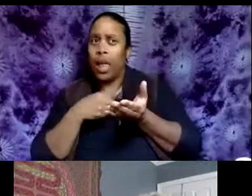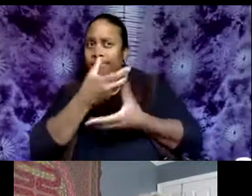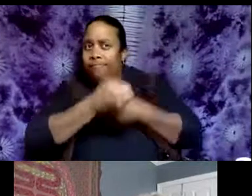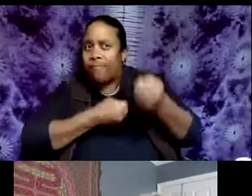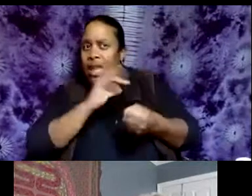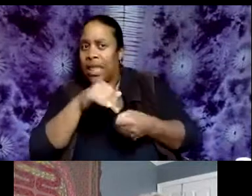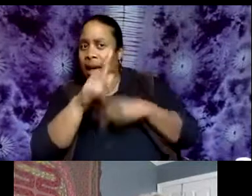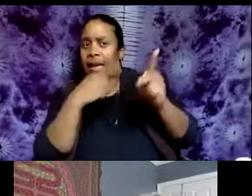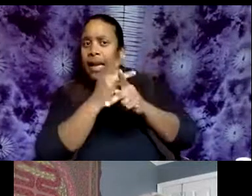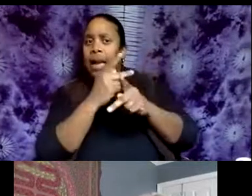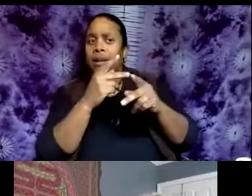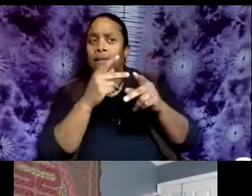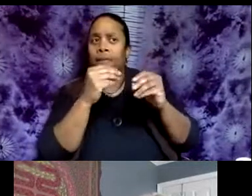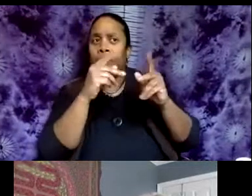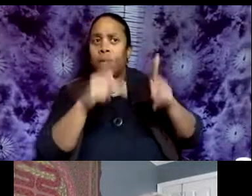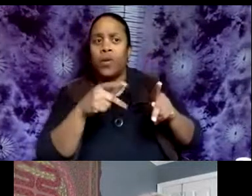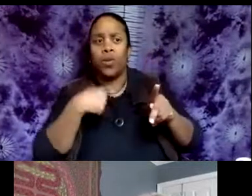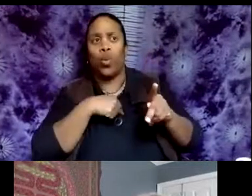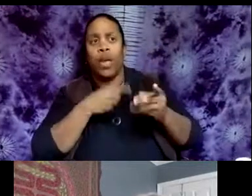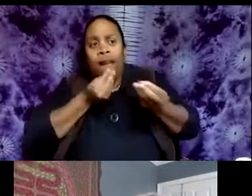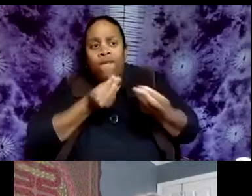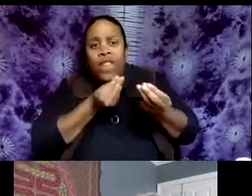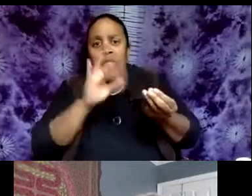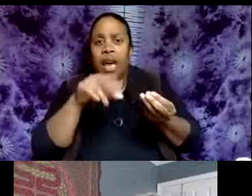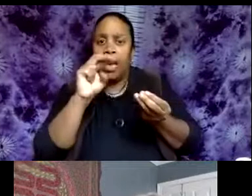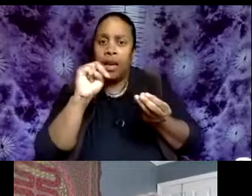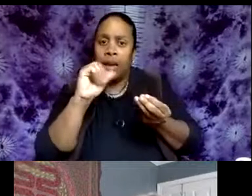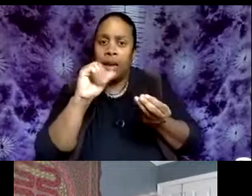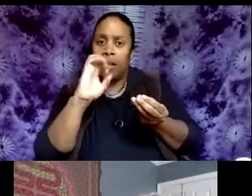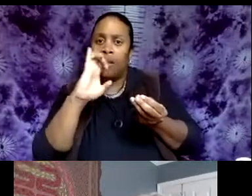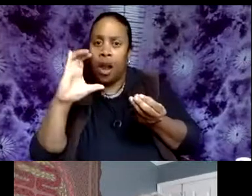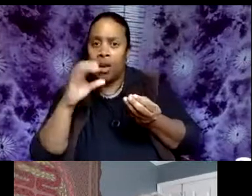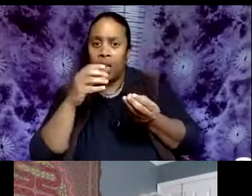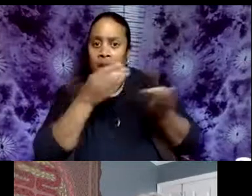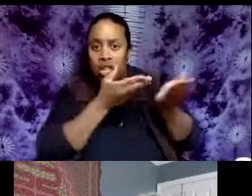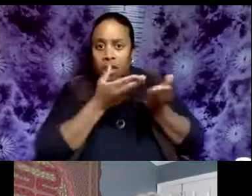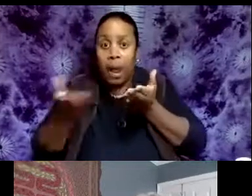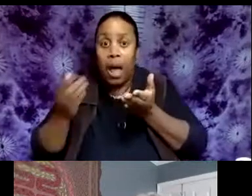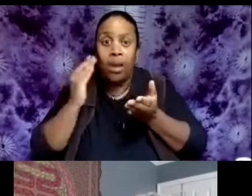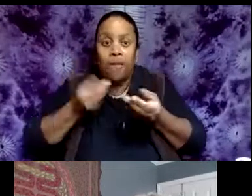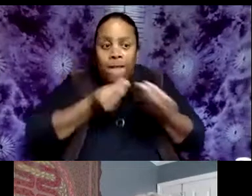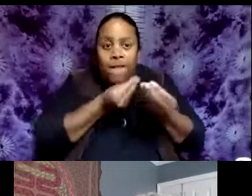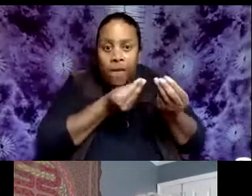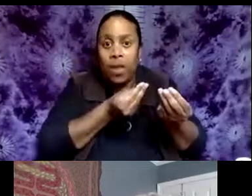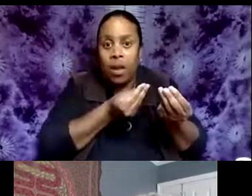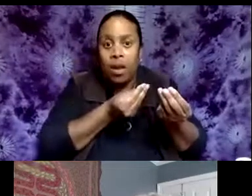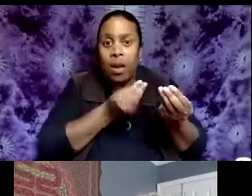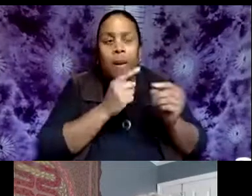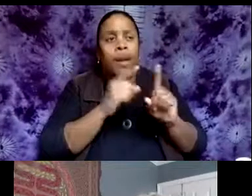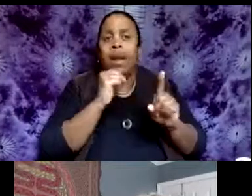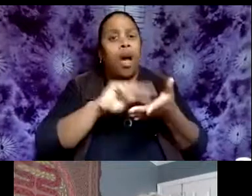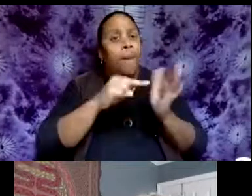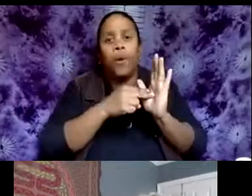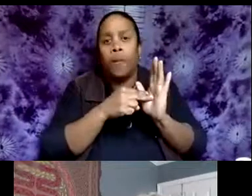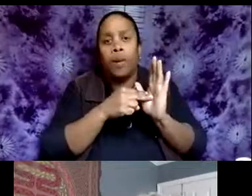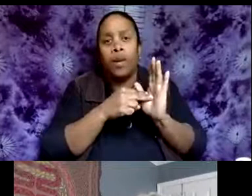we feed that narcissistic supply inadvertently, but we're not intentionally doing that. But once we can become educated and we understand